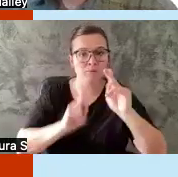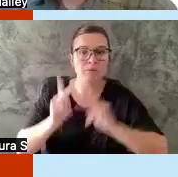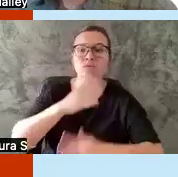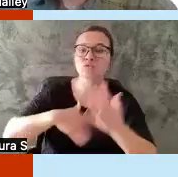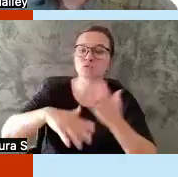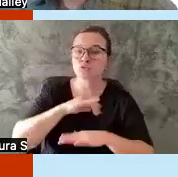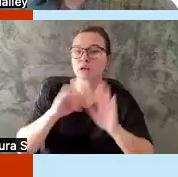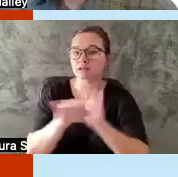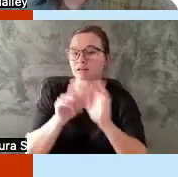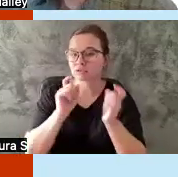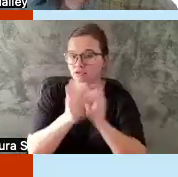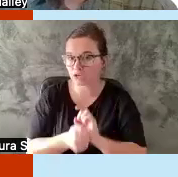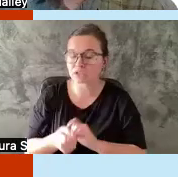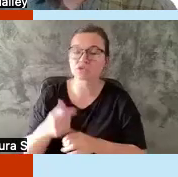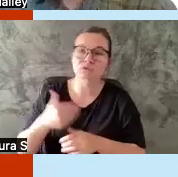over time.